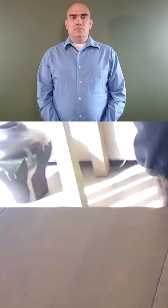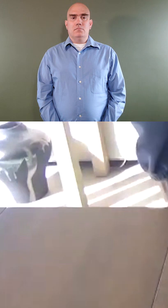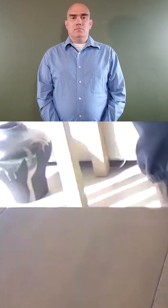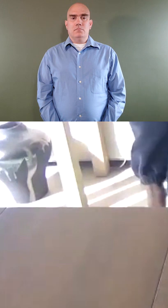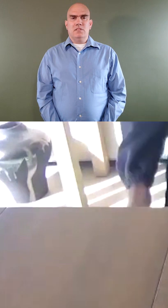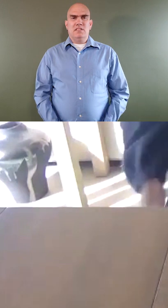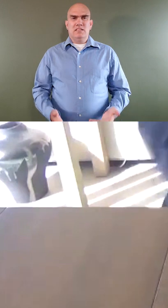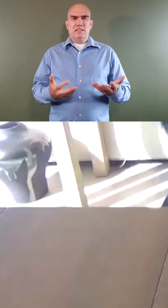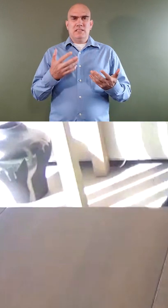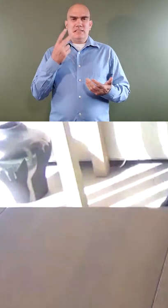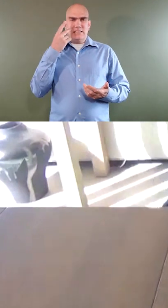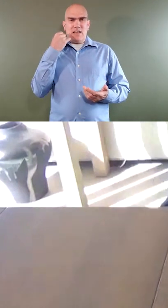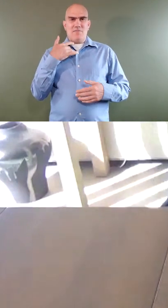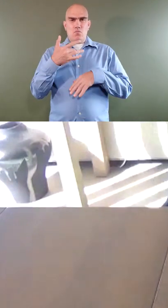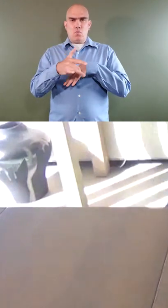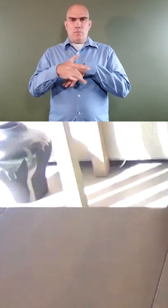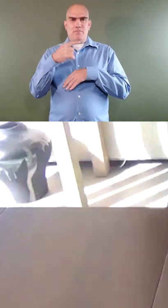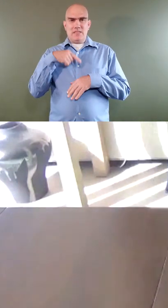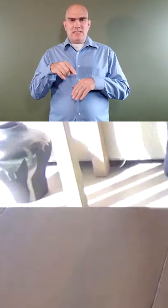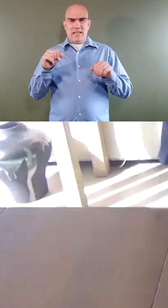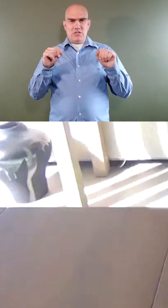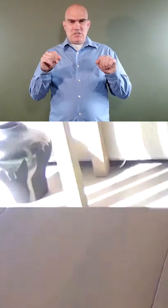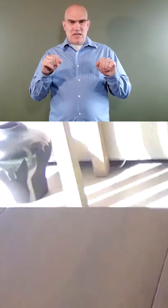Okay, let's see if I have room for this exercise.